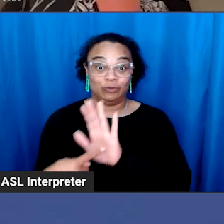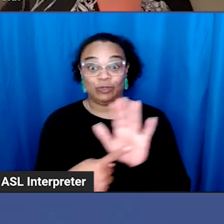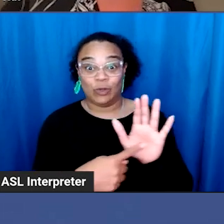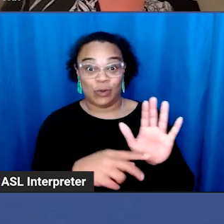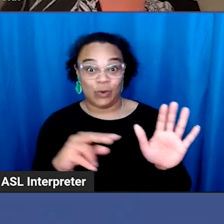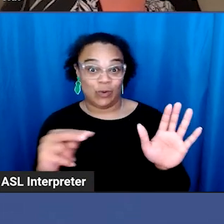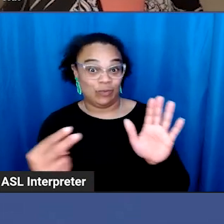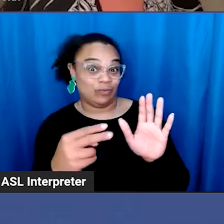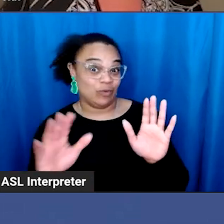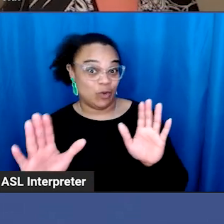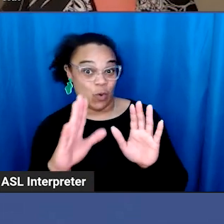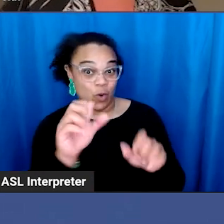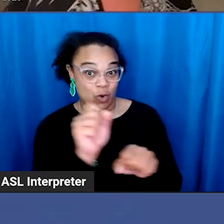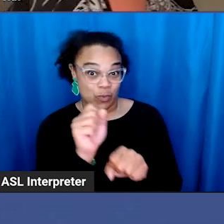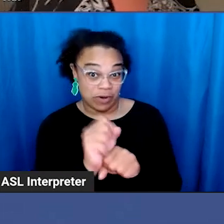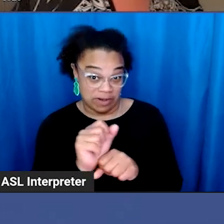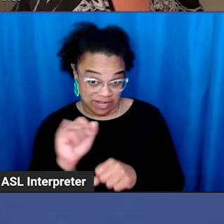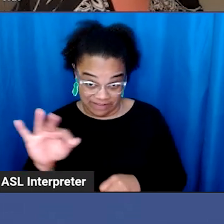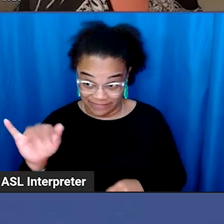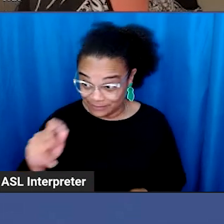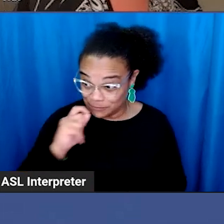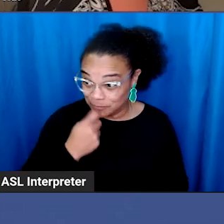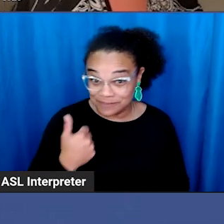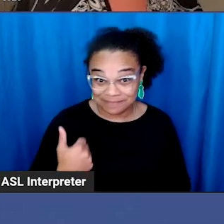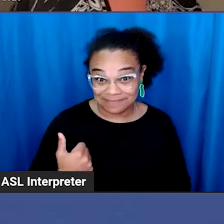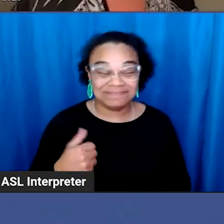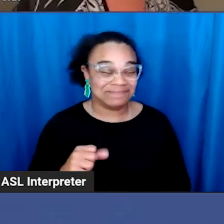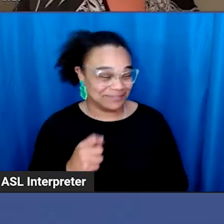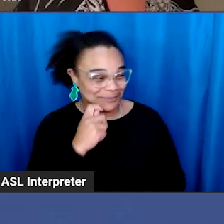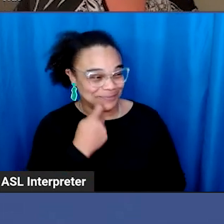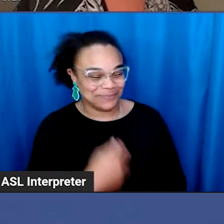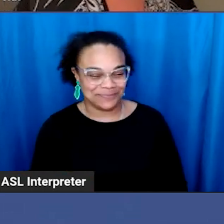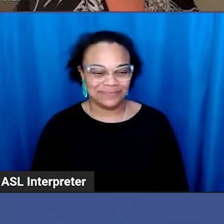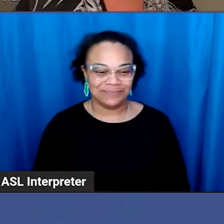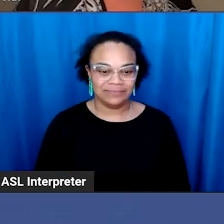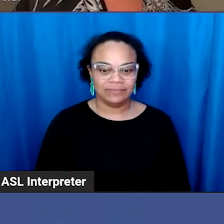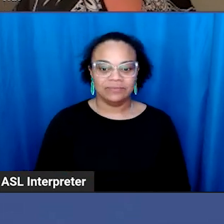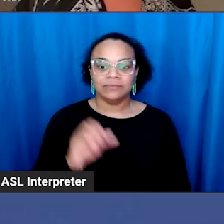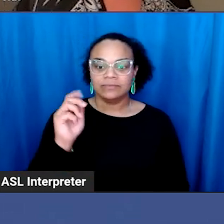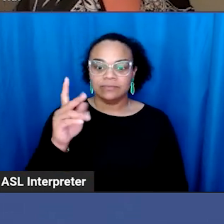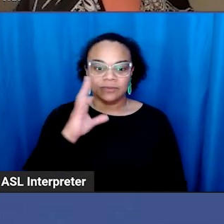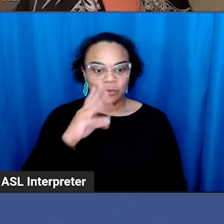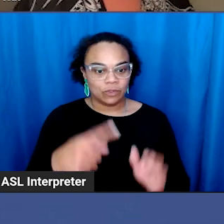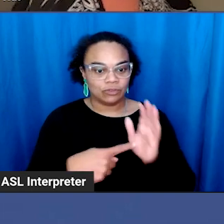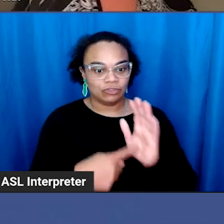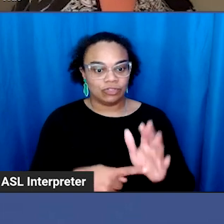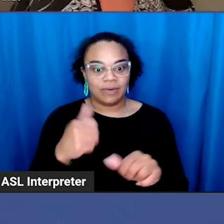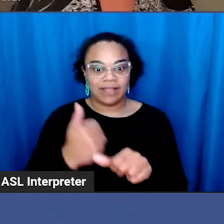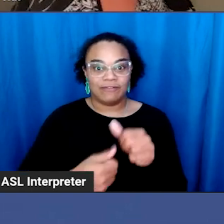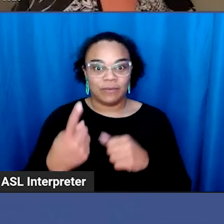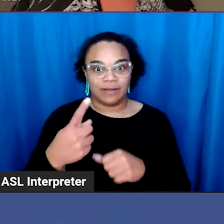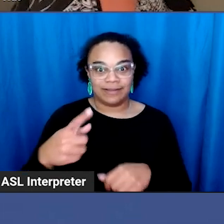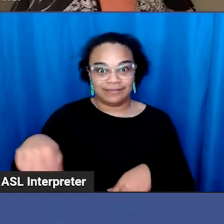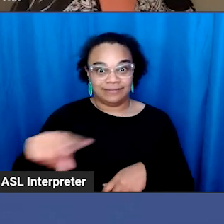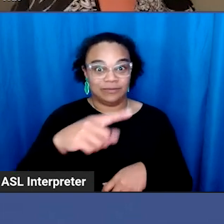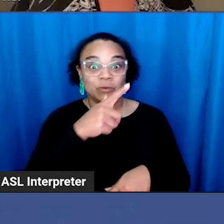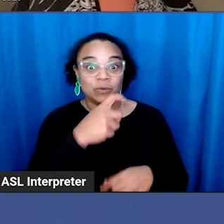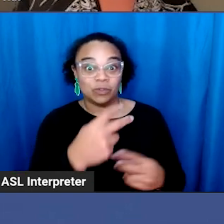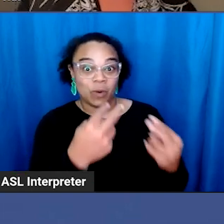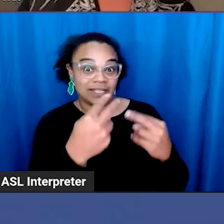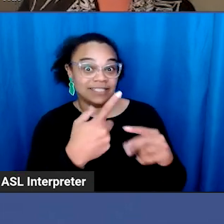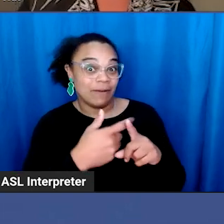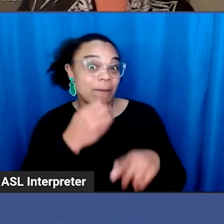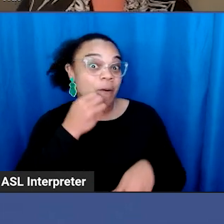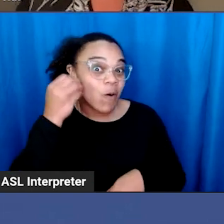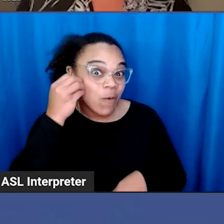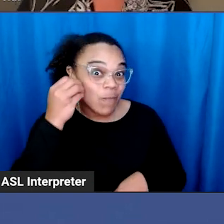of your work, if that's cool. Um, Absolutely. so we're gonna show everybody at home a few of